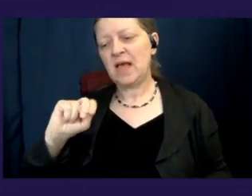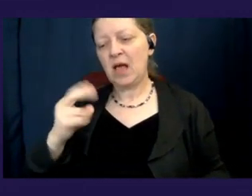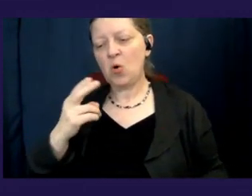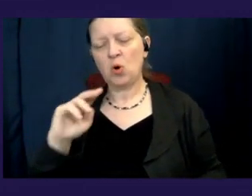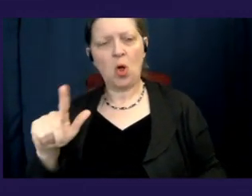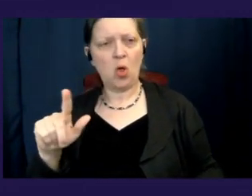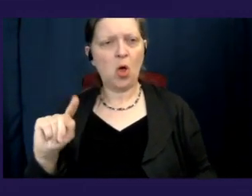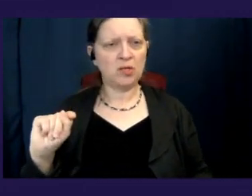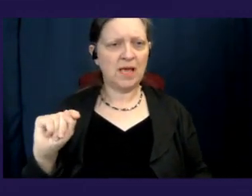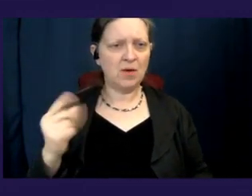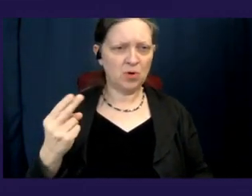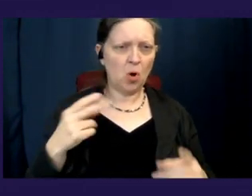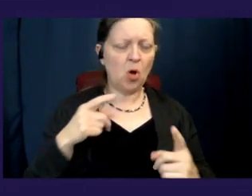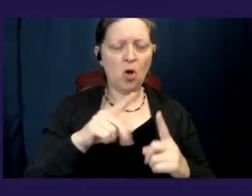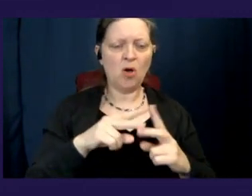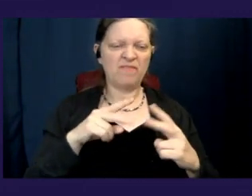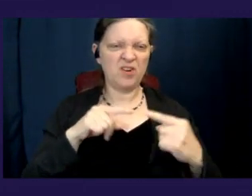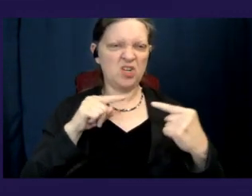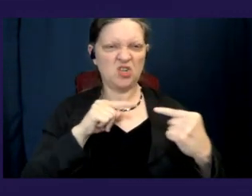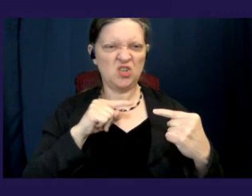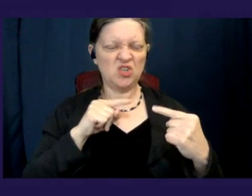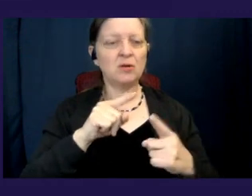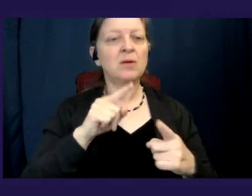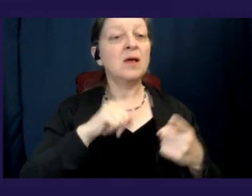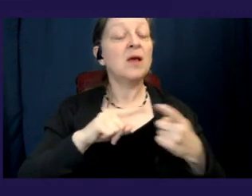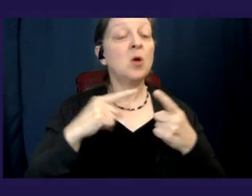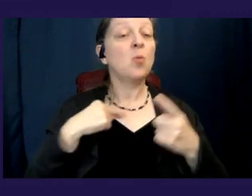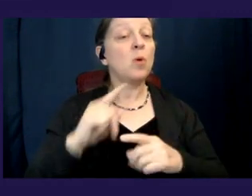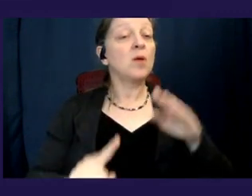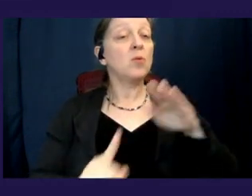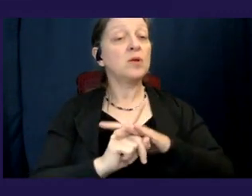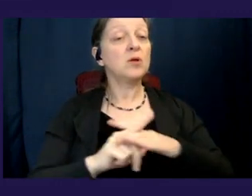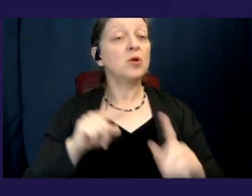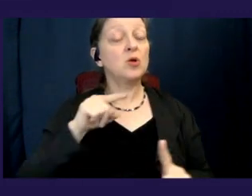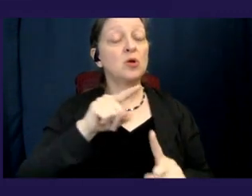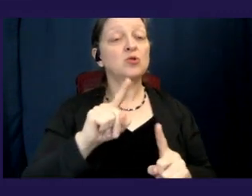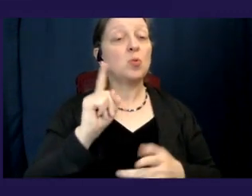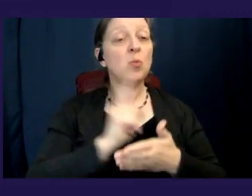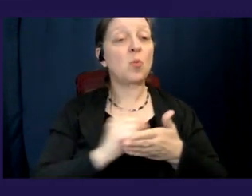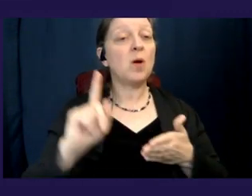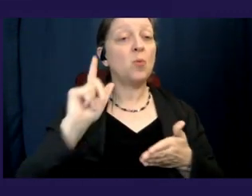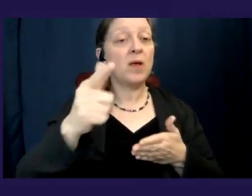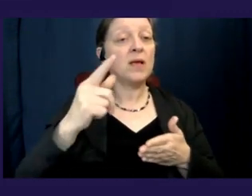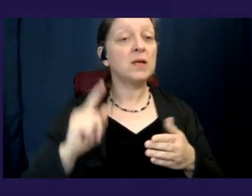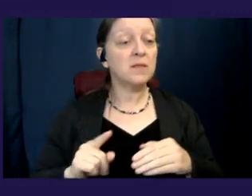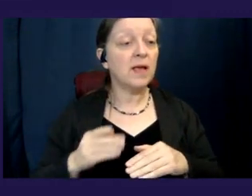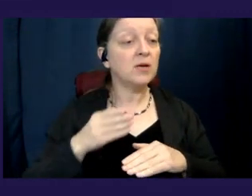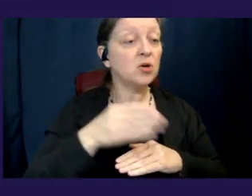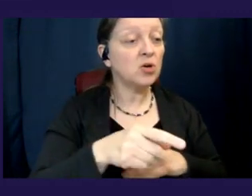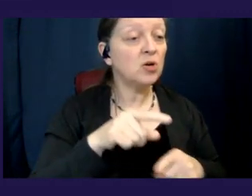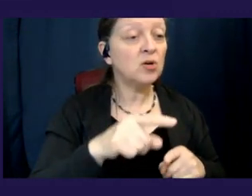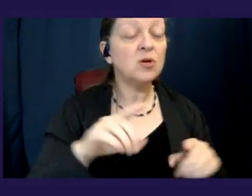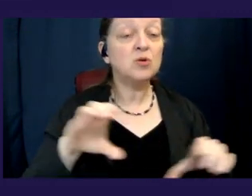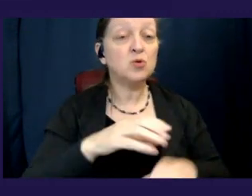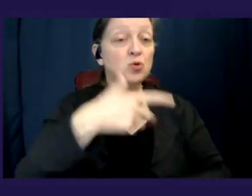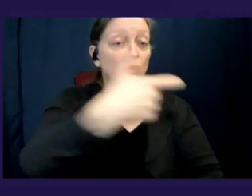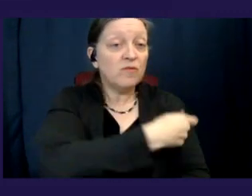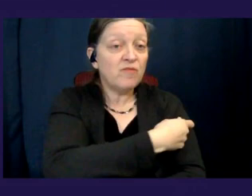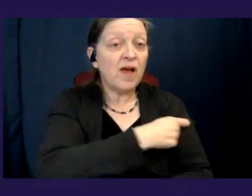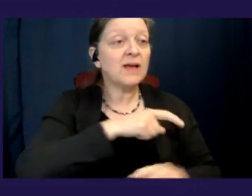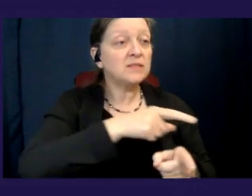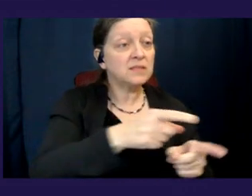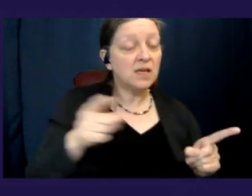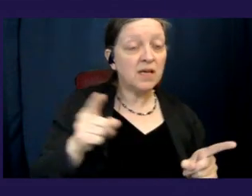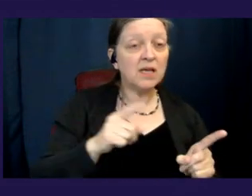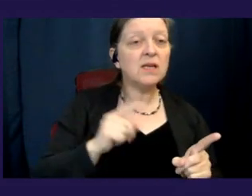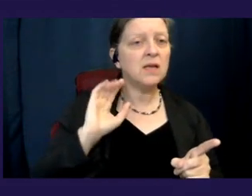show up a week later to do kind of these weekly vaccine rollouts that we would do, our numbers would skyrocket after those. So there were a lot of people listening in the background that